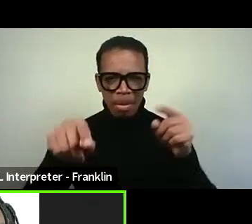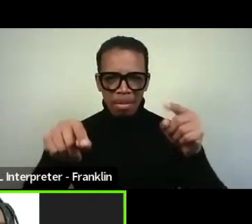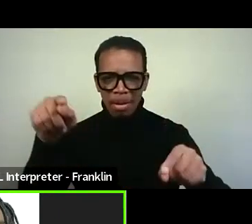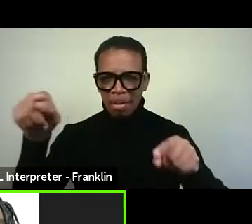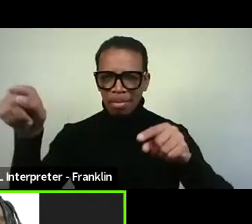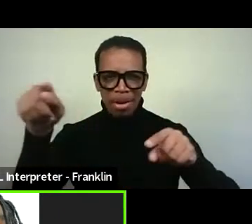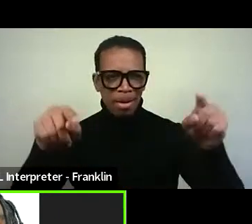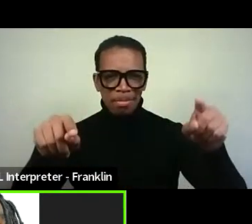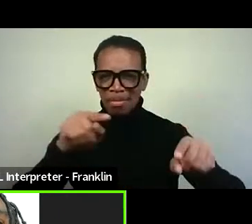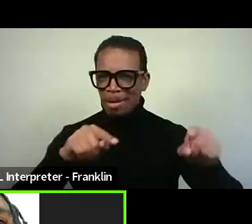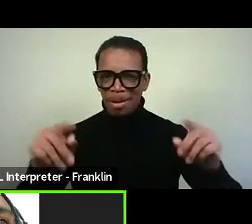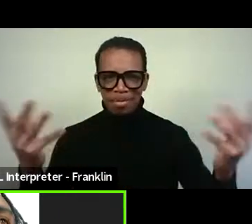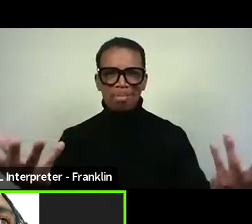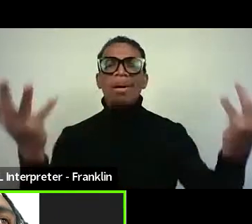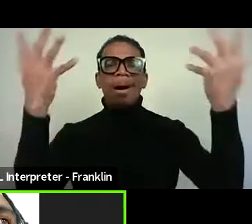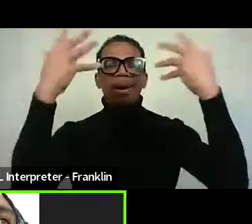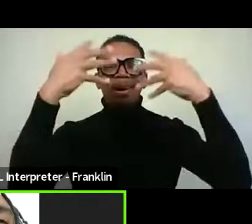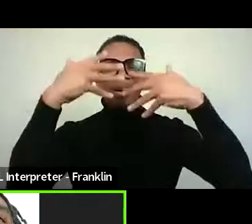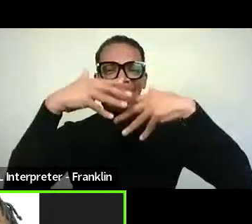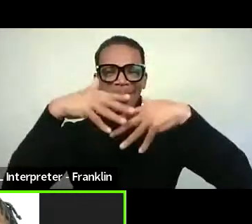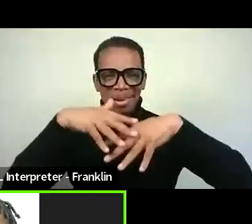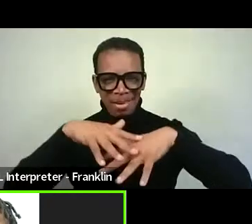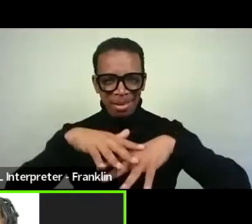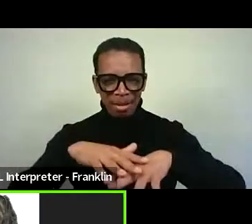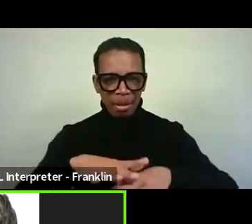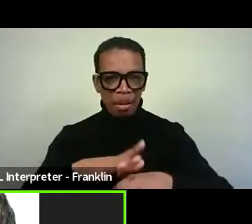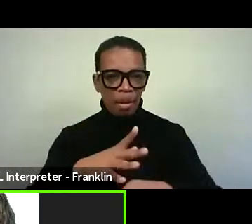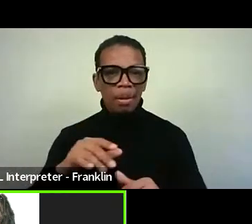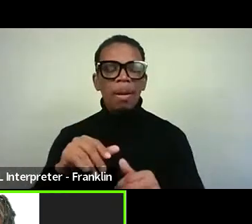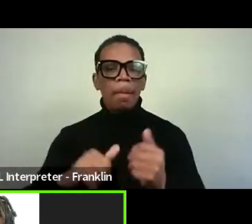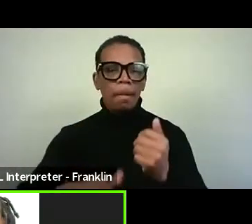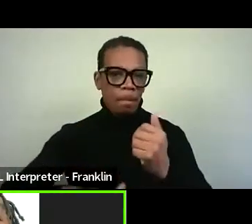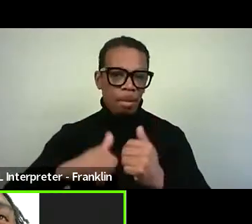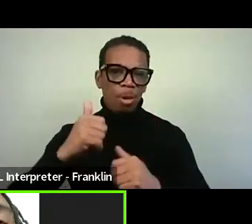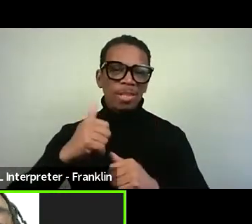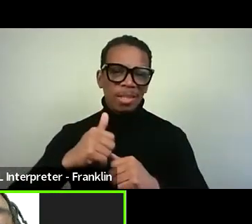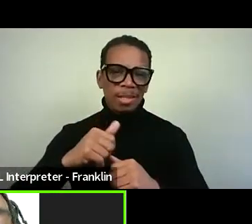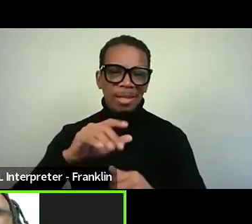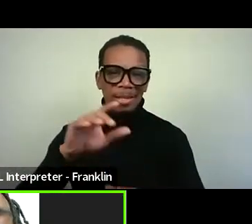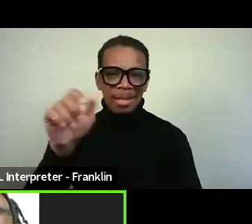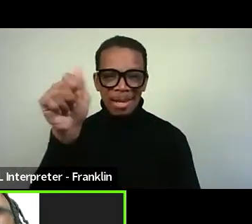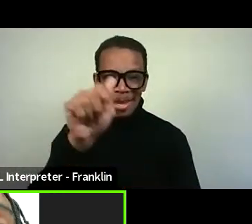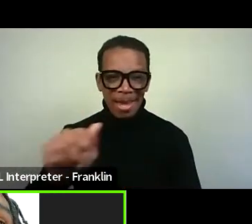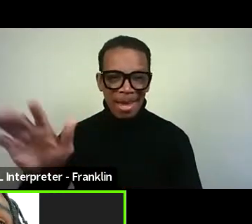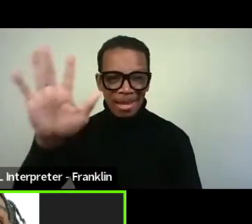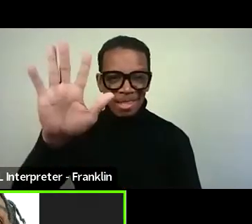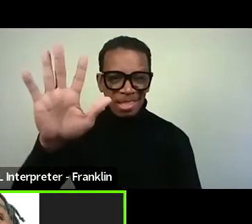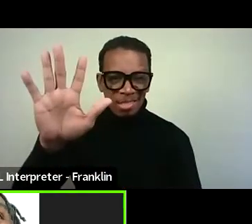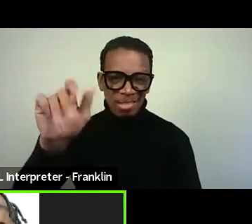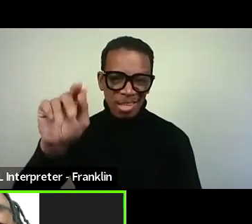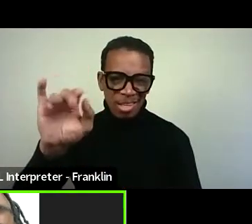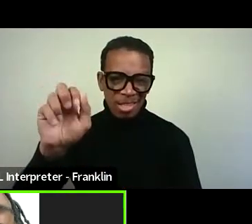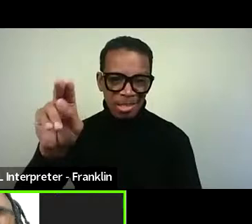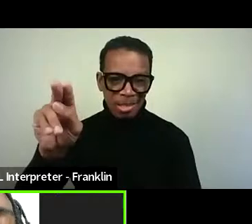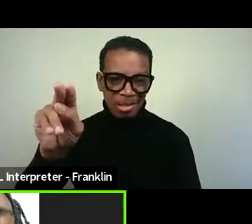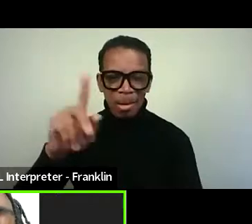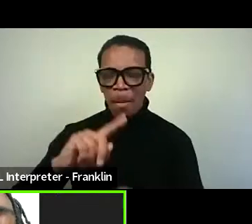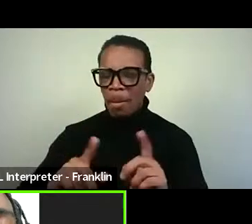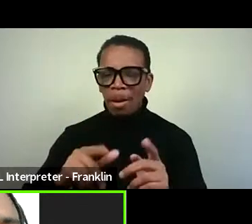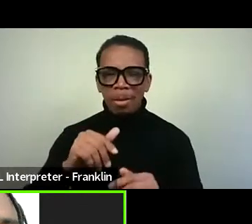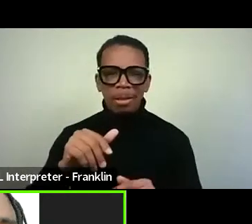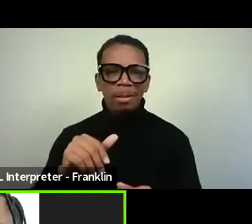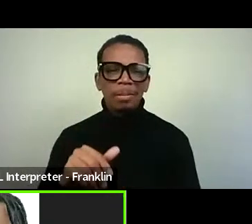communities, um, predominantly Asian communities and suburbia and things of that